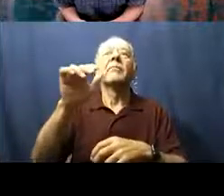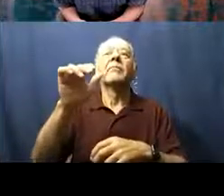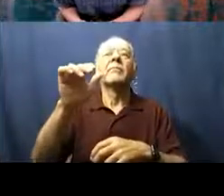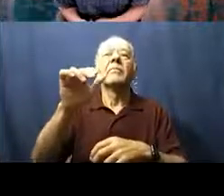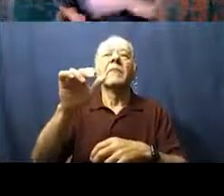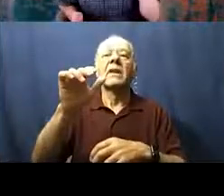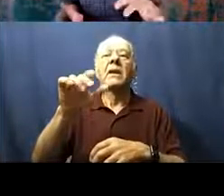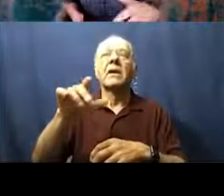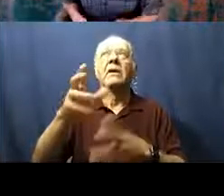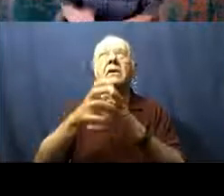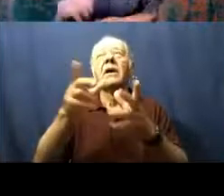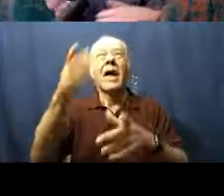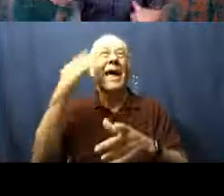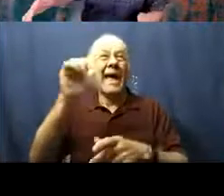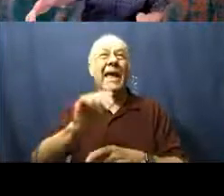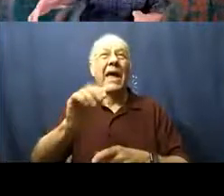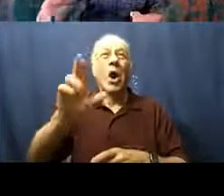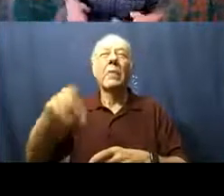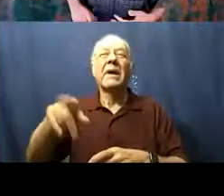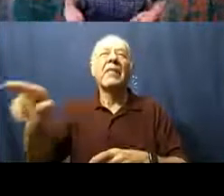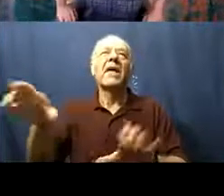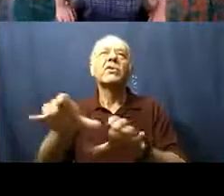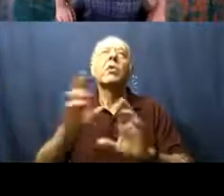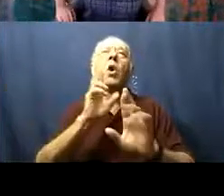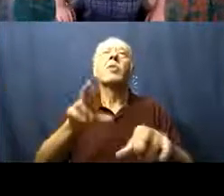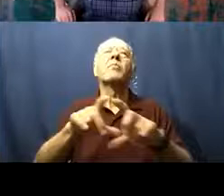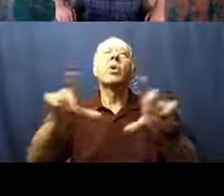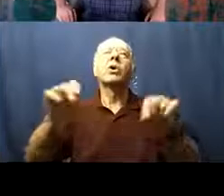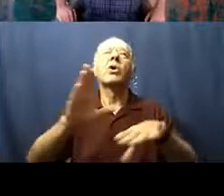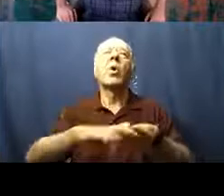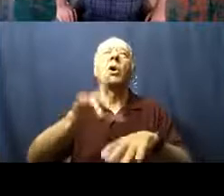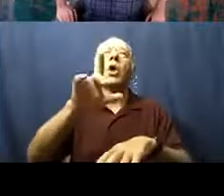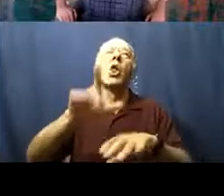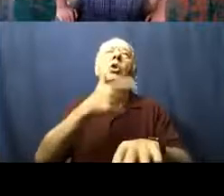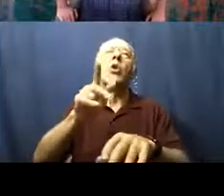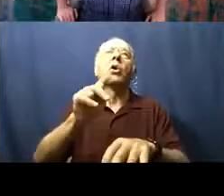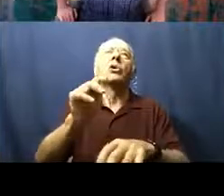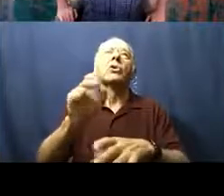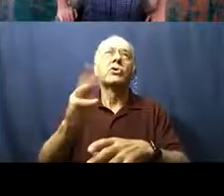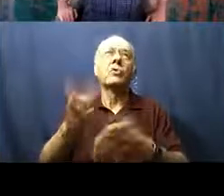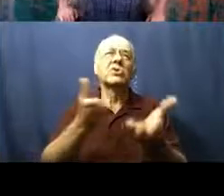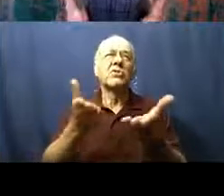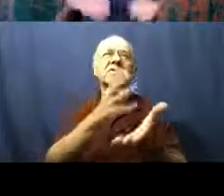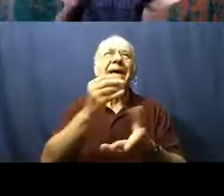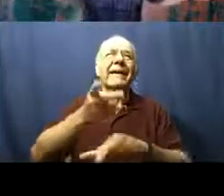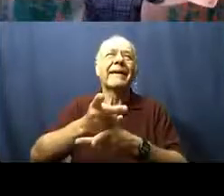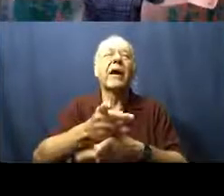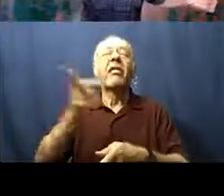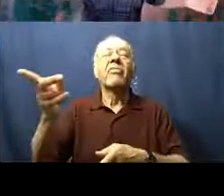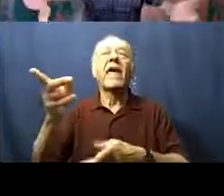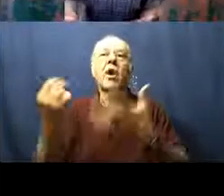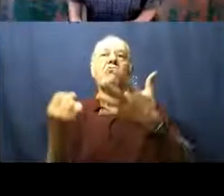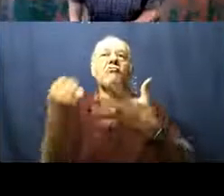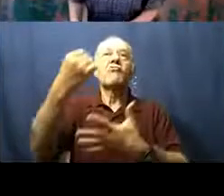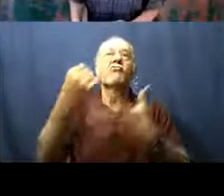letters. You all know AARP. They do a report card on long-term services and supports, and they rank the